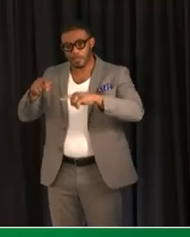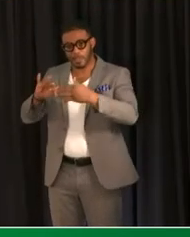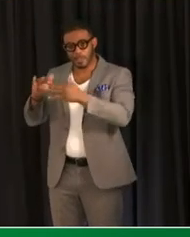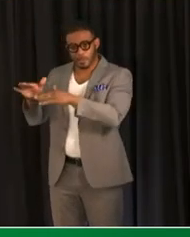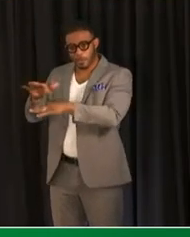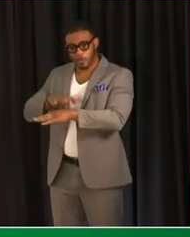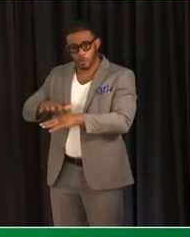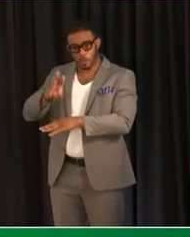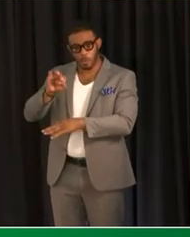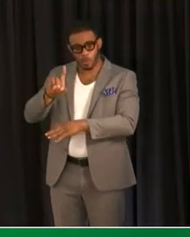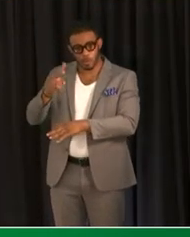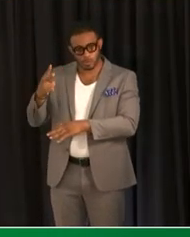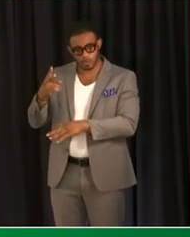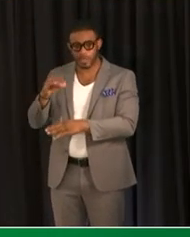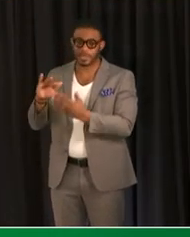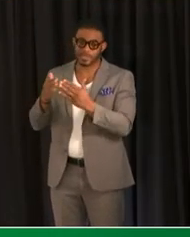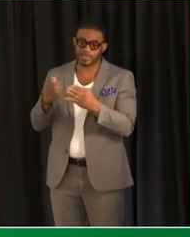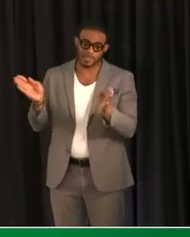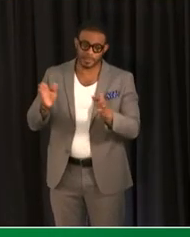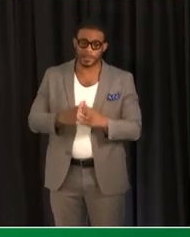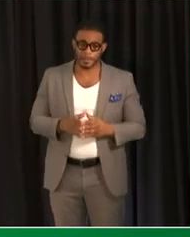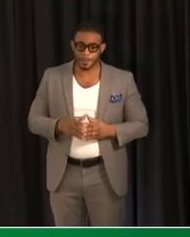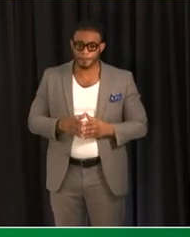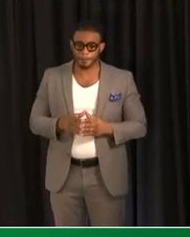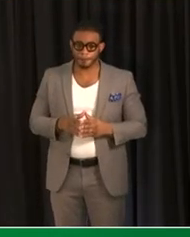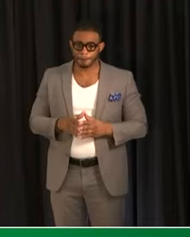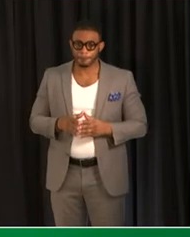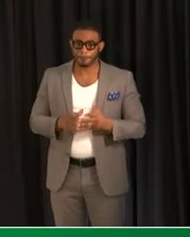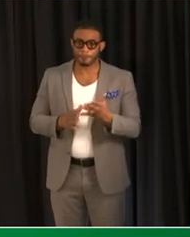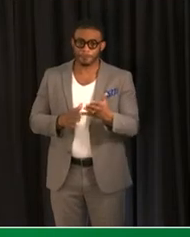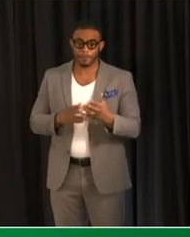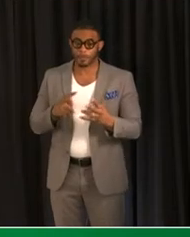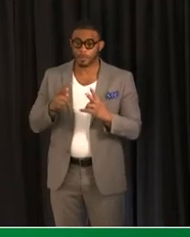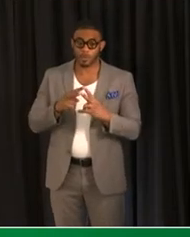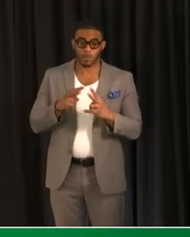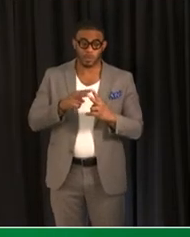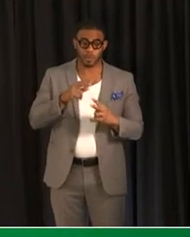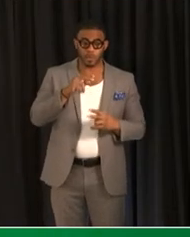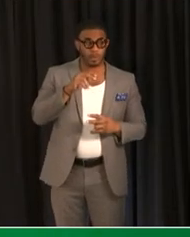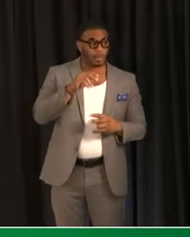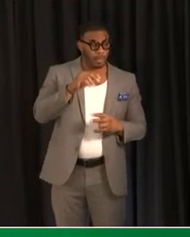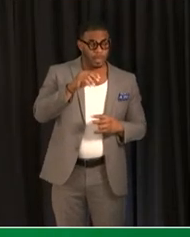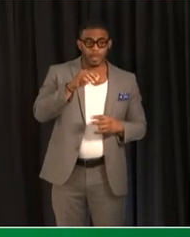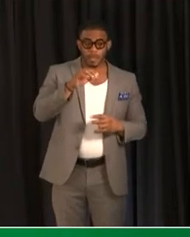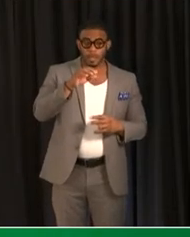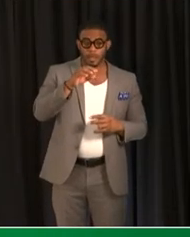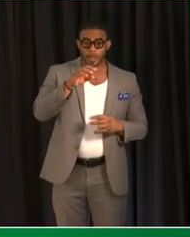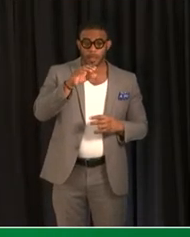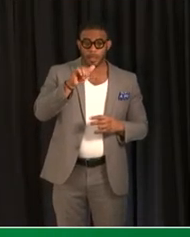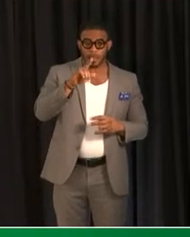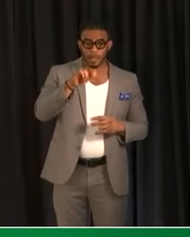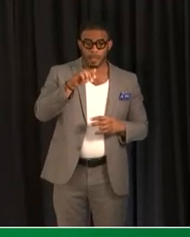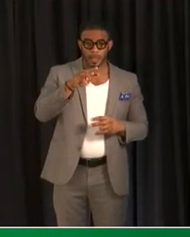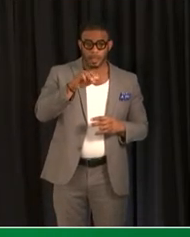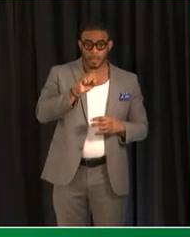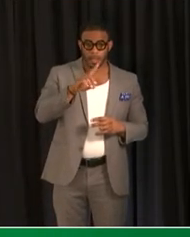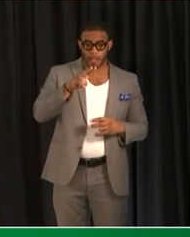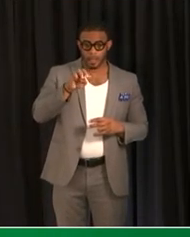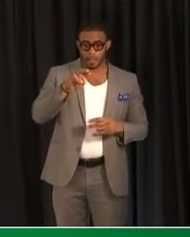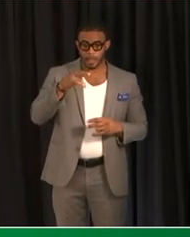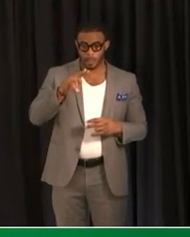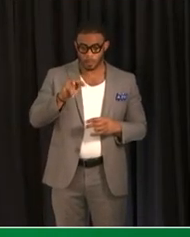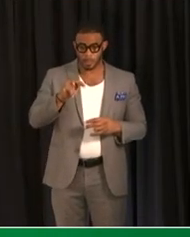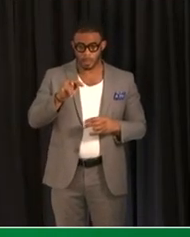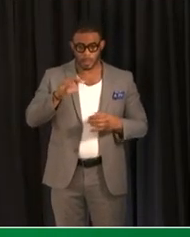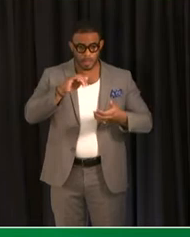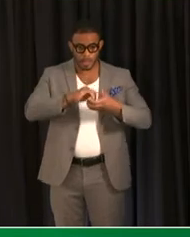in various neighborhoods across Ward 2 and the city. Our neighbors in 2F and Logan Circle collaborated to organize a meeting for all businesses in